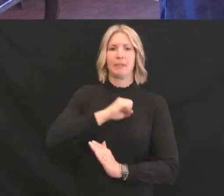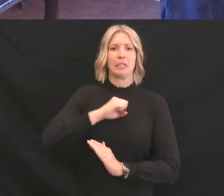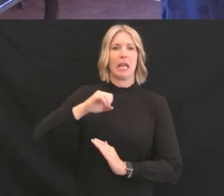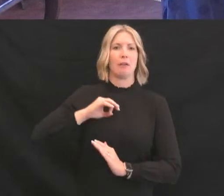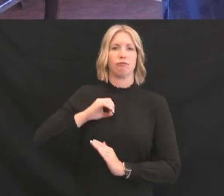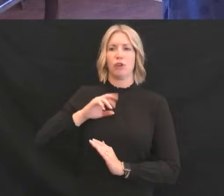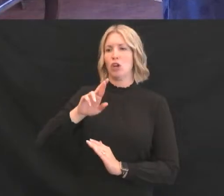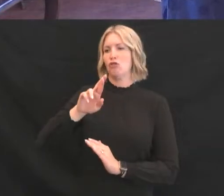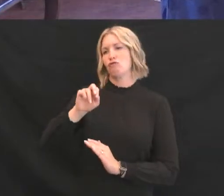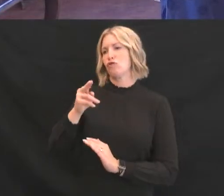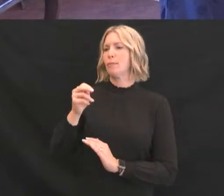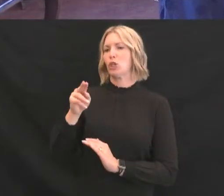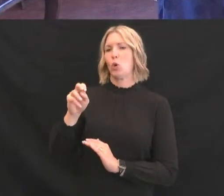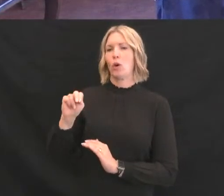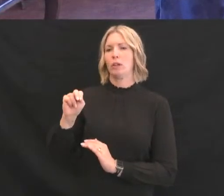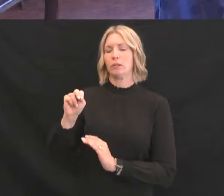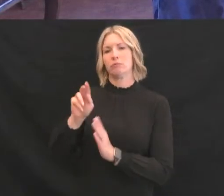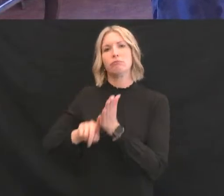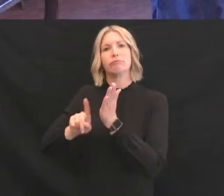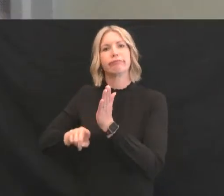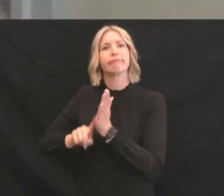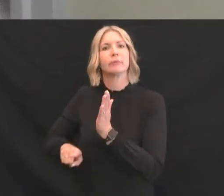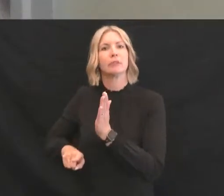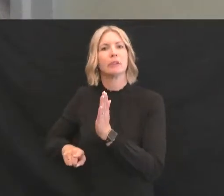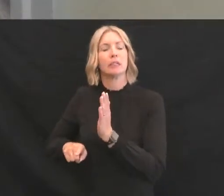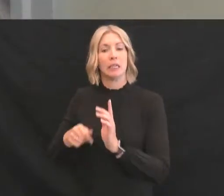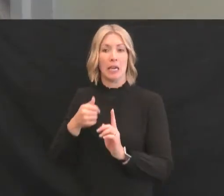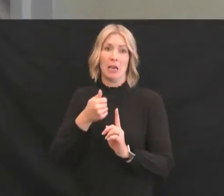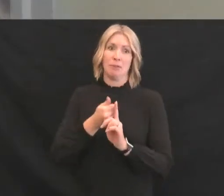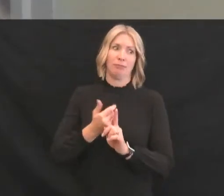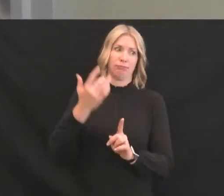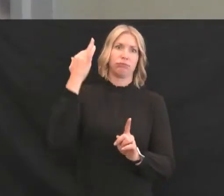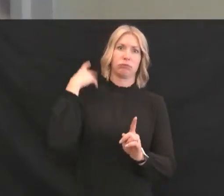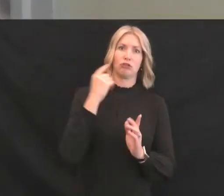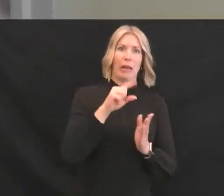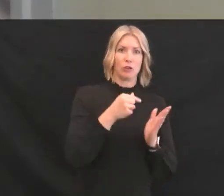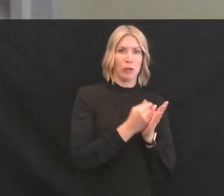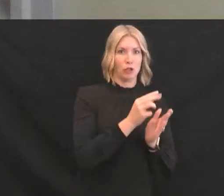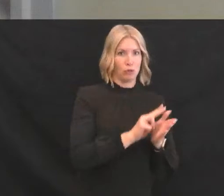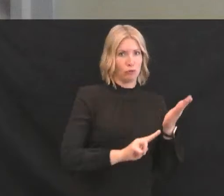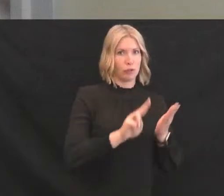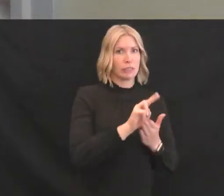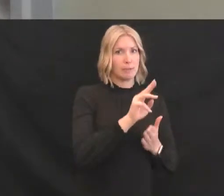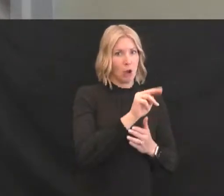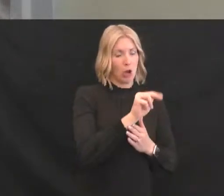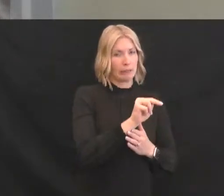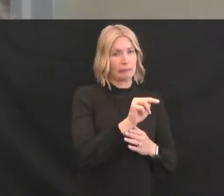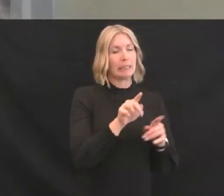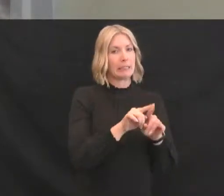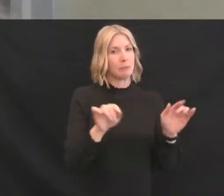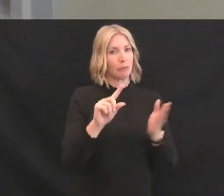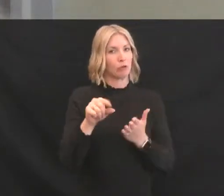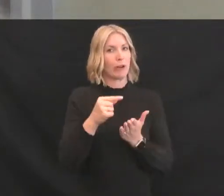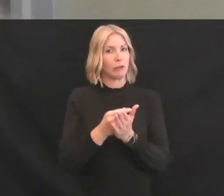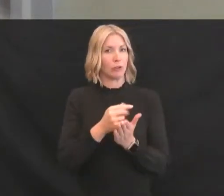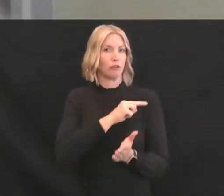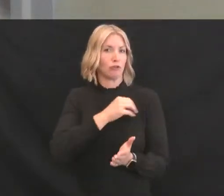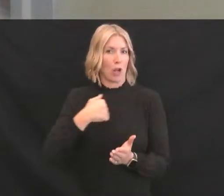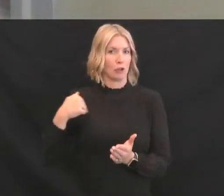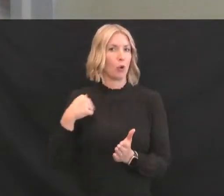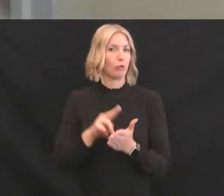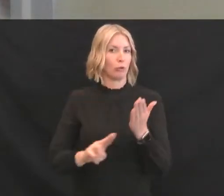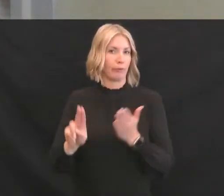Health. Dr. Rahman is a graduate from Memorial University and the University of Toronto. His groundbreaking research